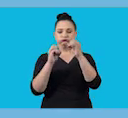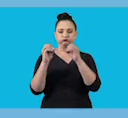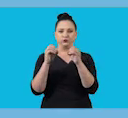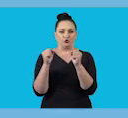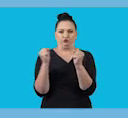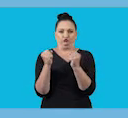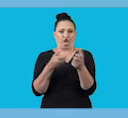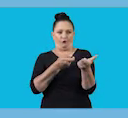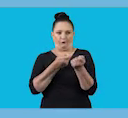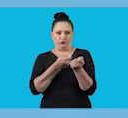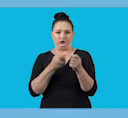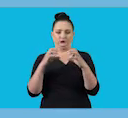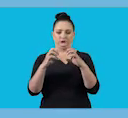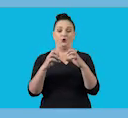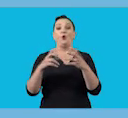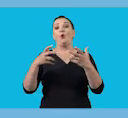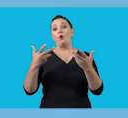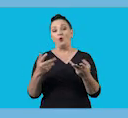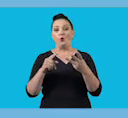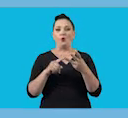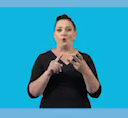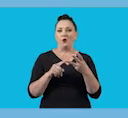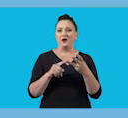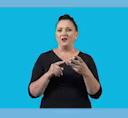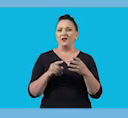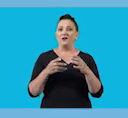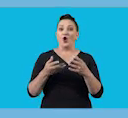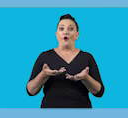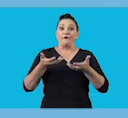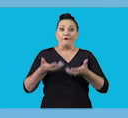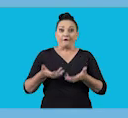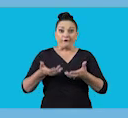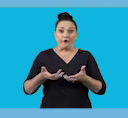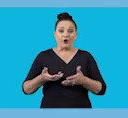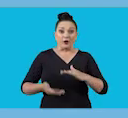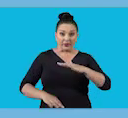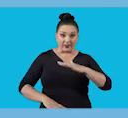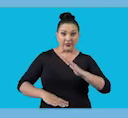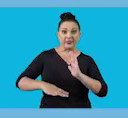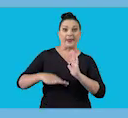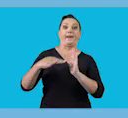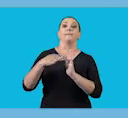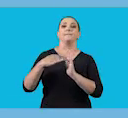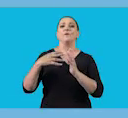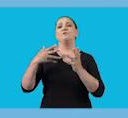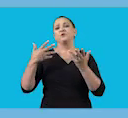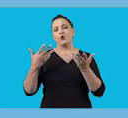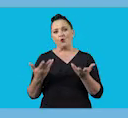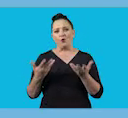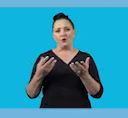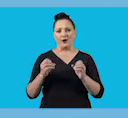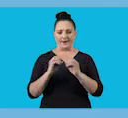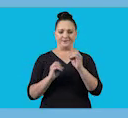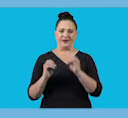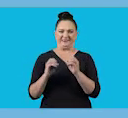their particles are not as strongly packed as in a solid? Or maybe is it because they tend to take up all the volume? Or